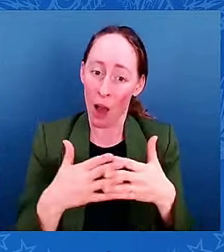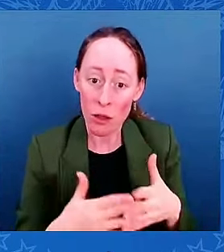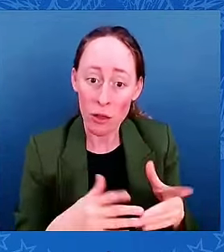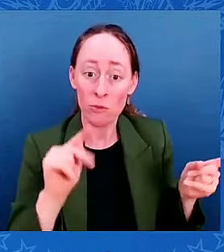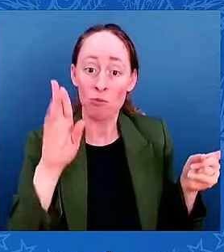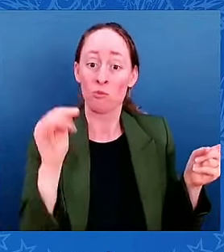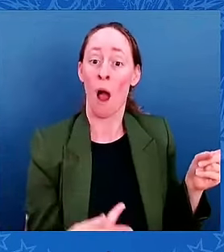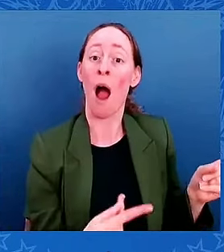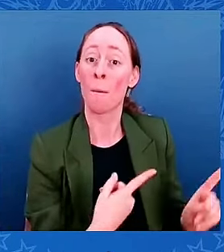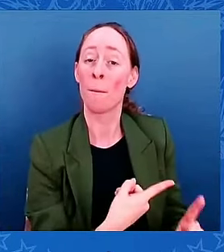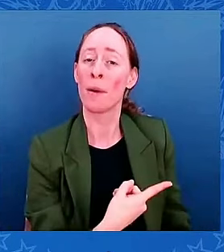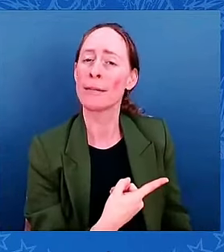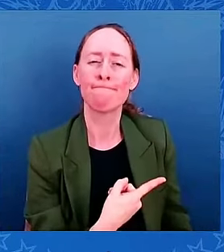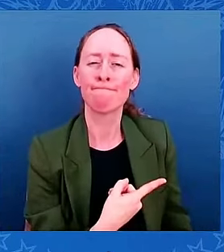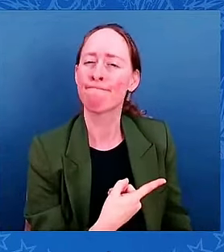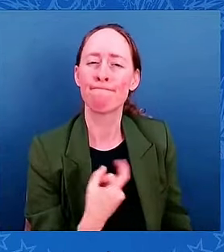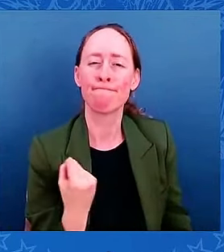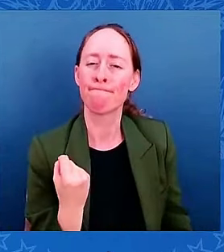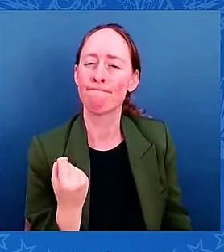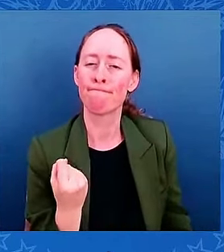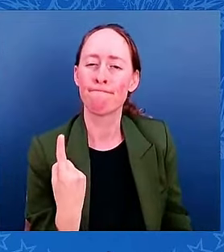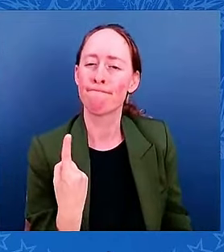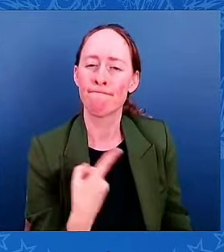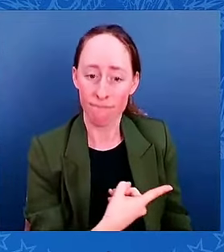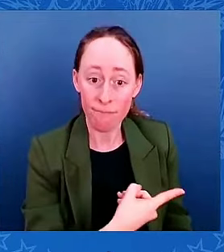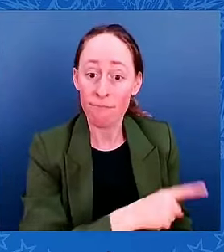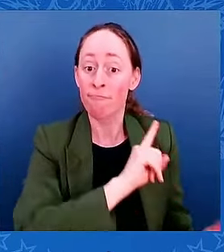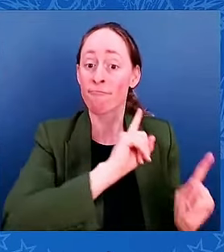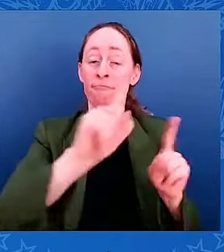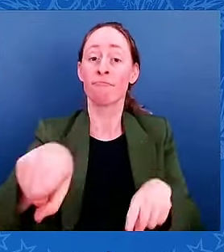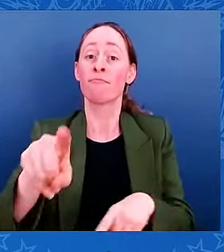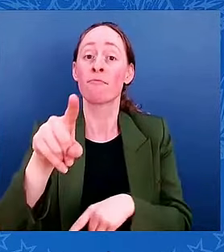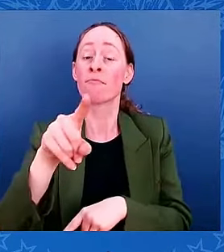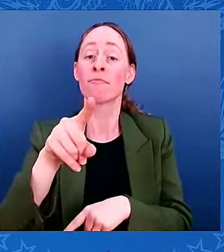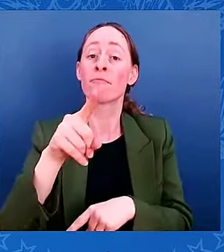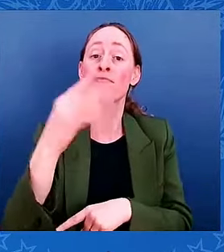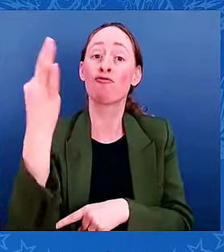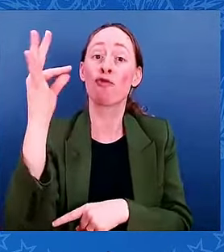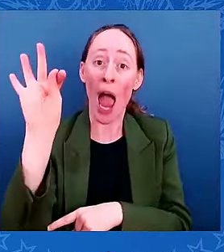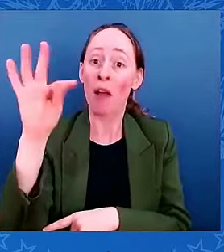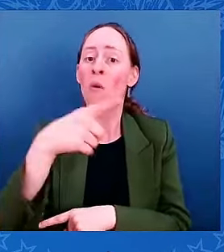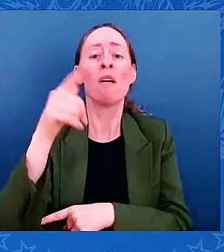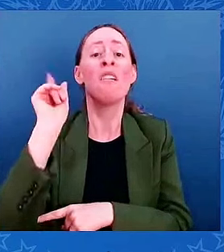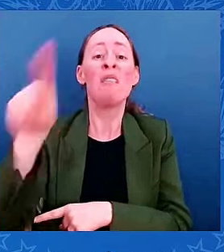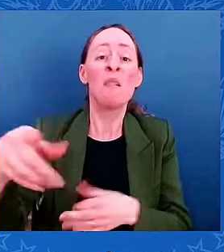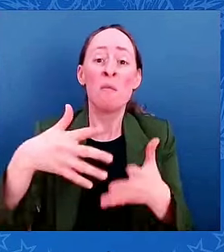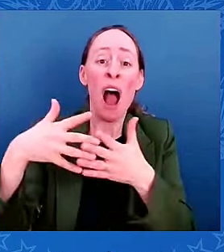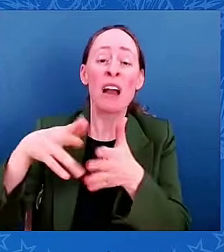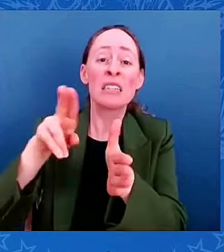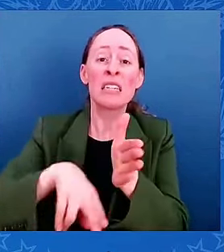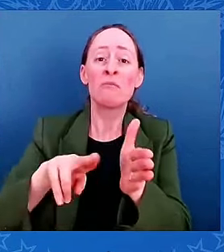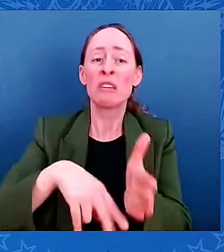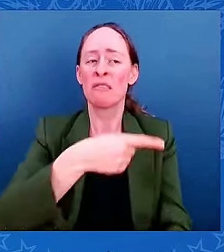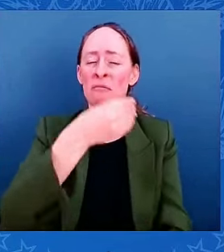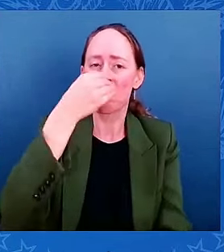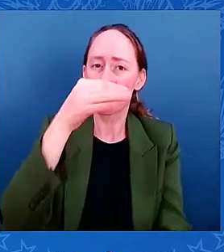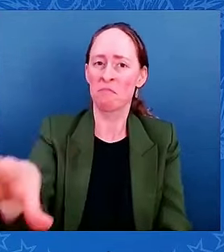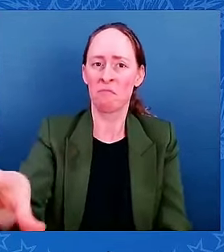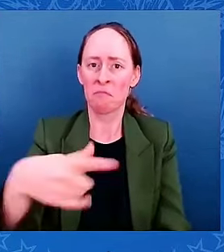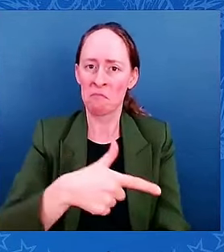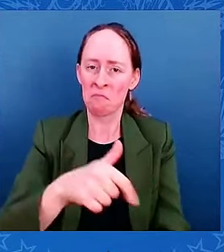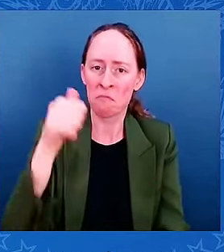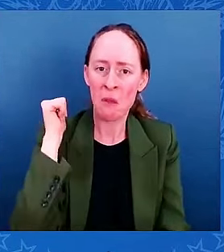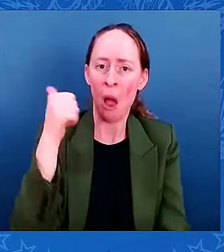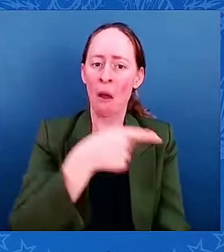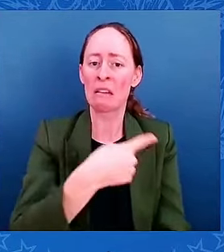just near because, according to his own chief of staff, a four-star Marine general, Trump said those servicemen buried there are suckers